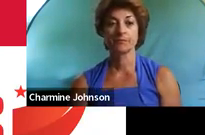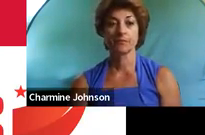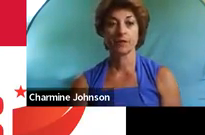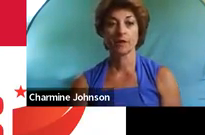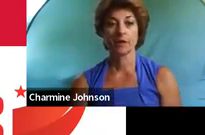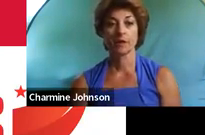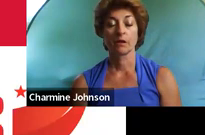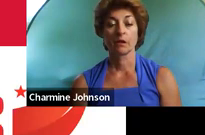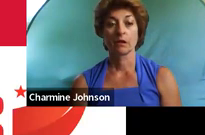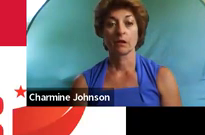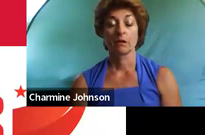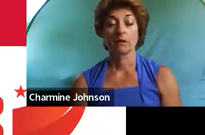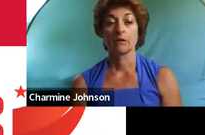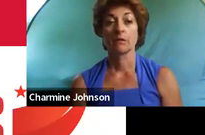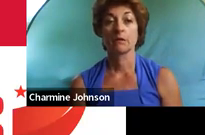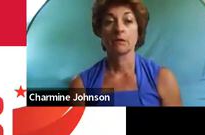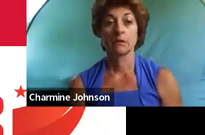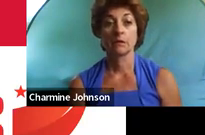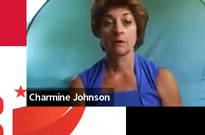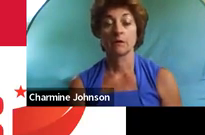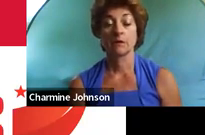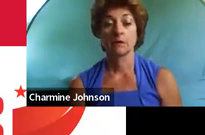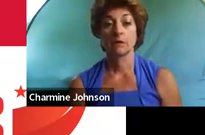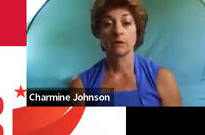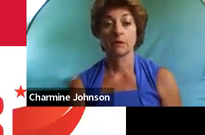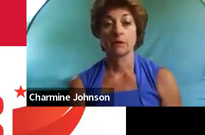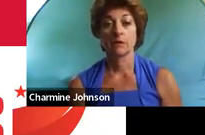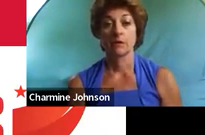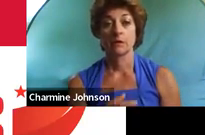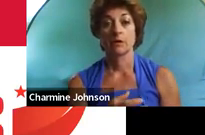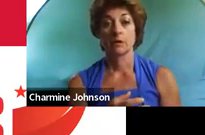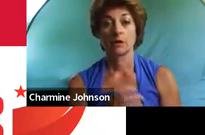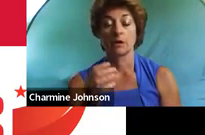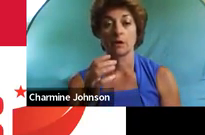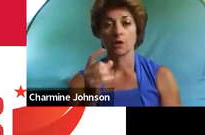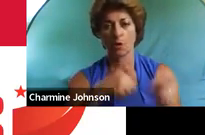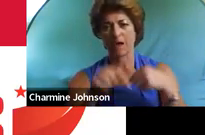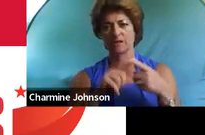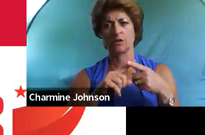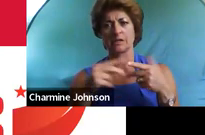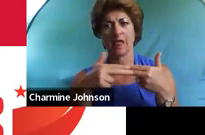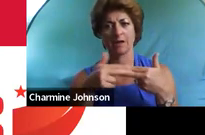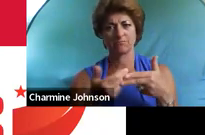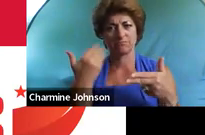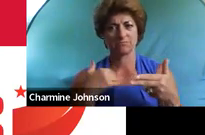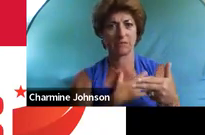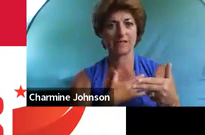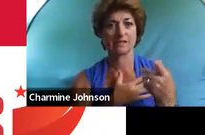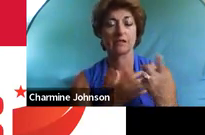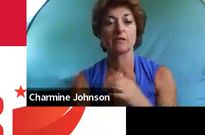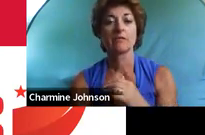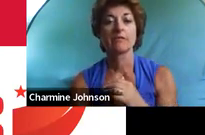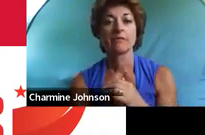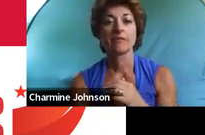And the previous, if you can go back to the previous slide, I think that's okay. And